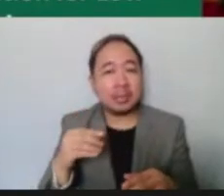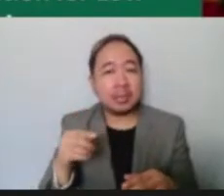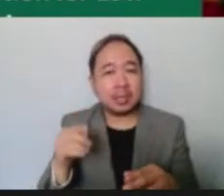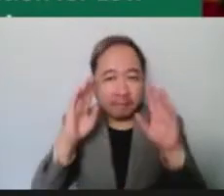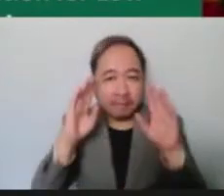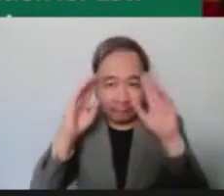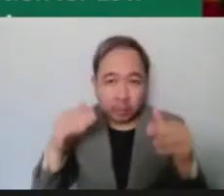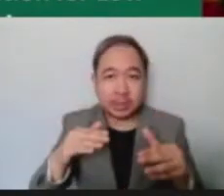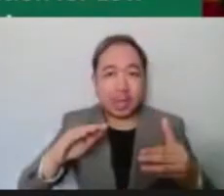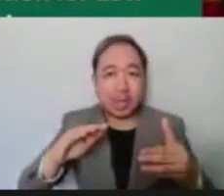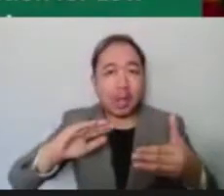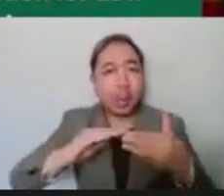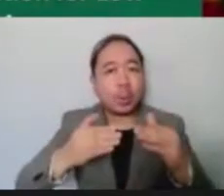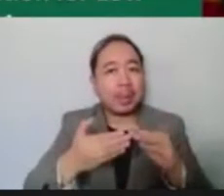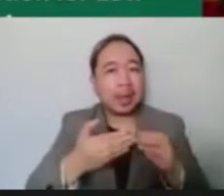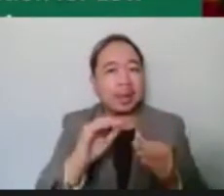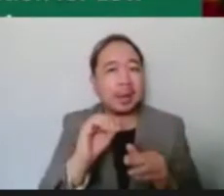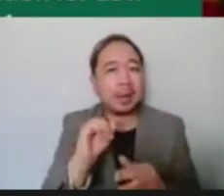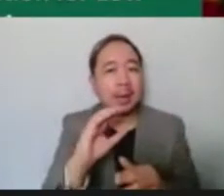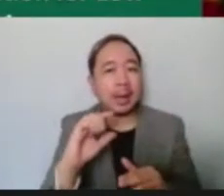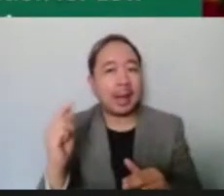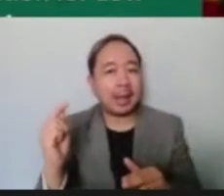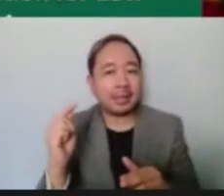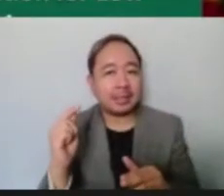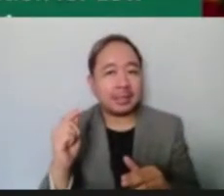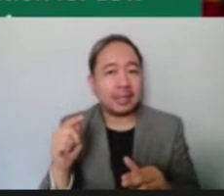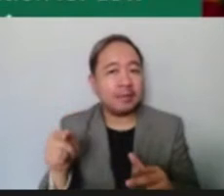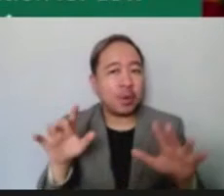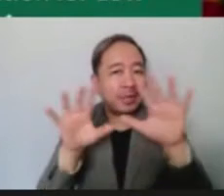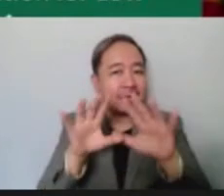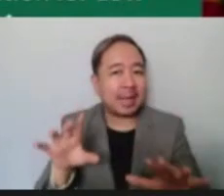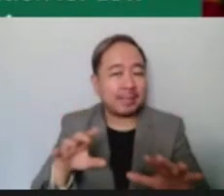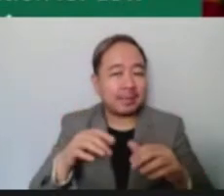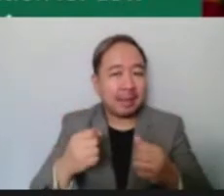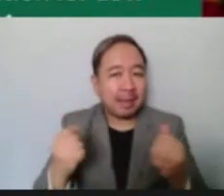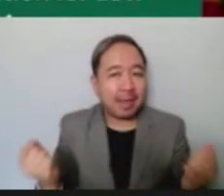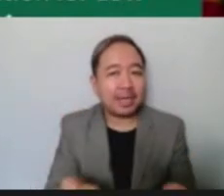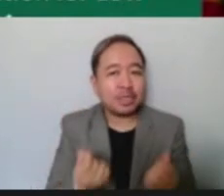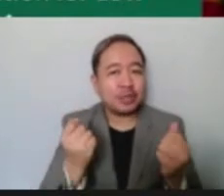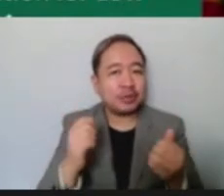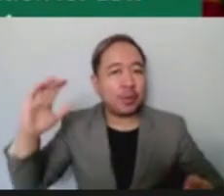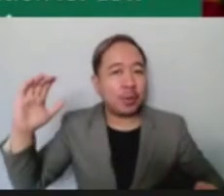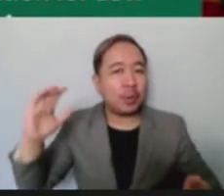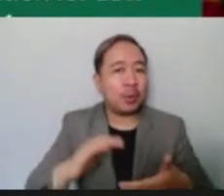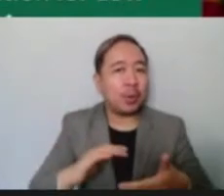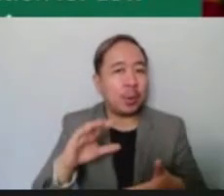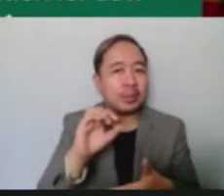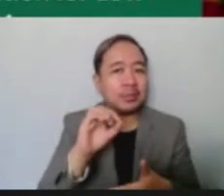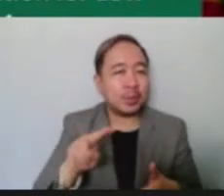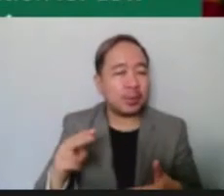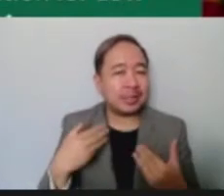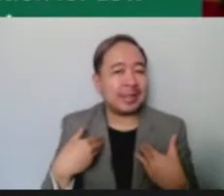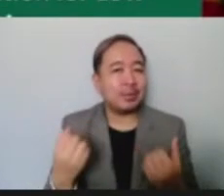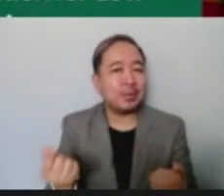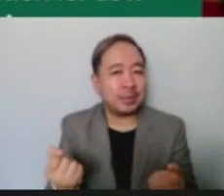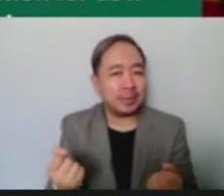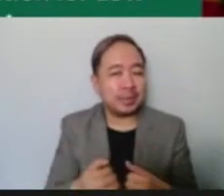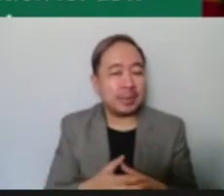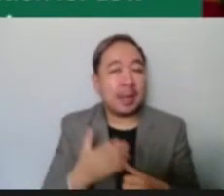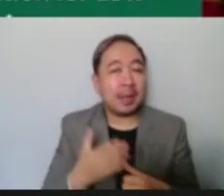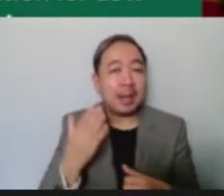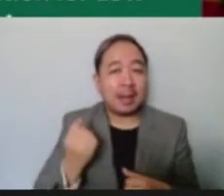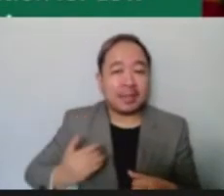act integrated the climate action for low carbon and resilient densities will be held we will also have a side